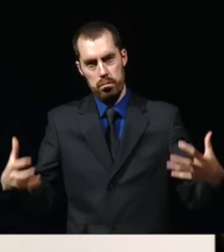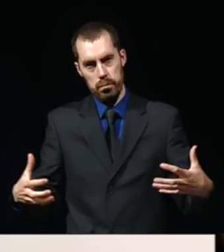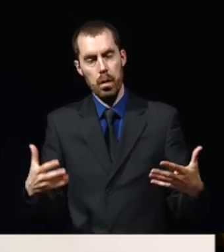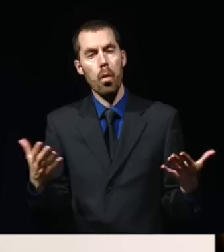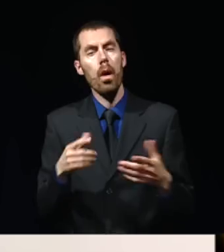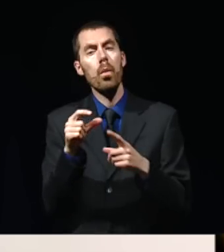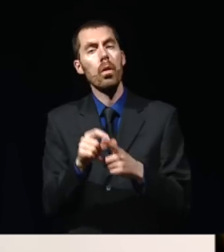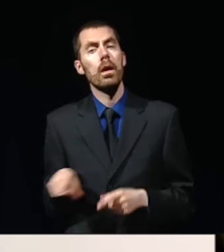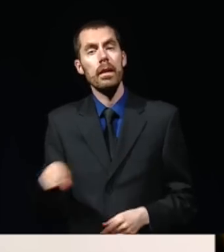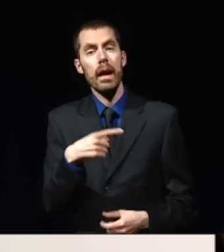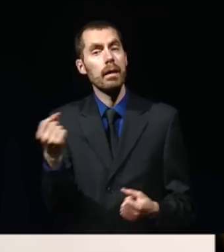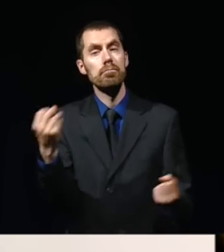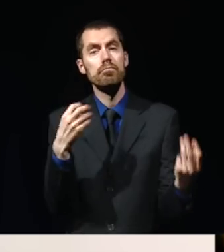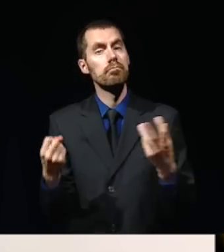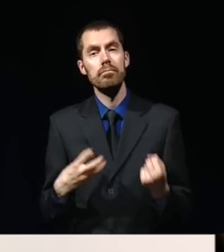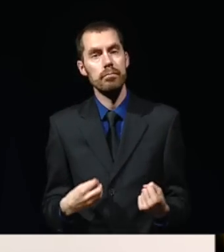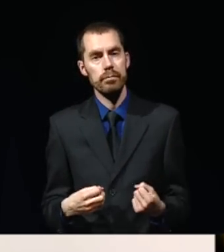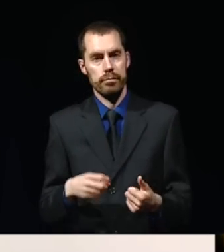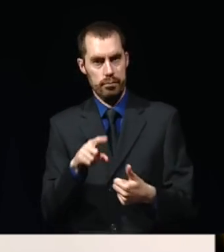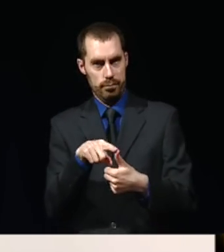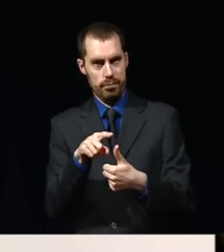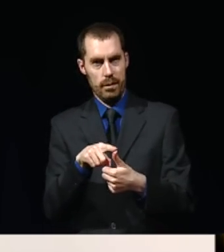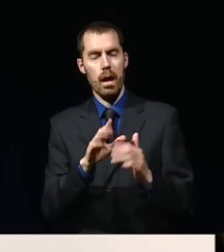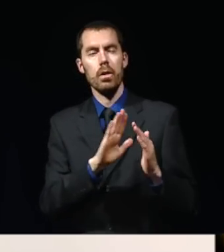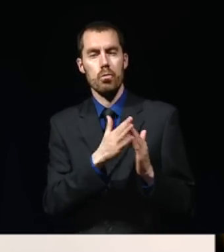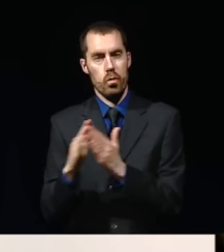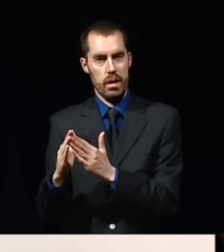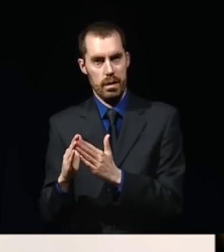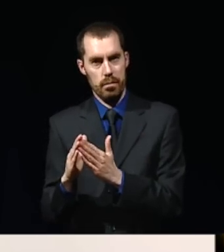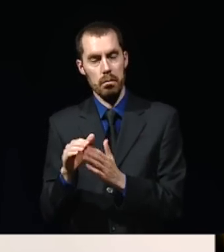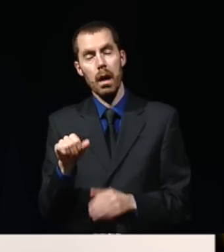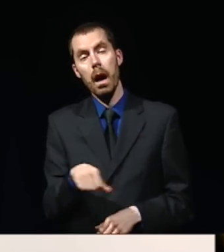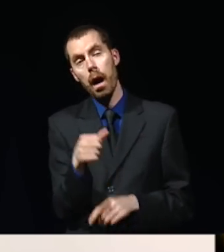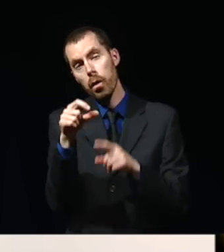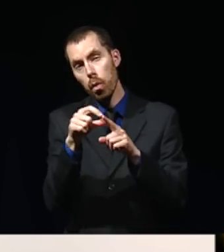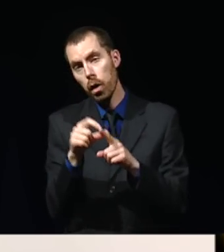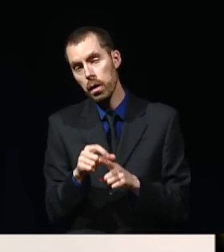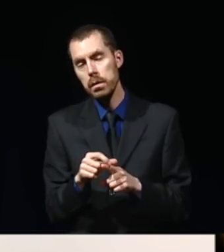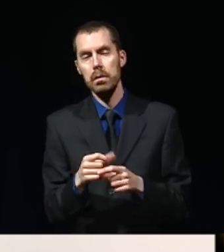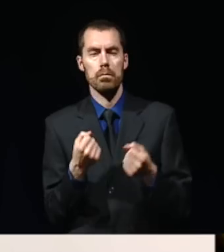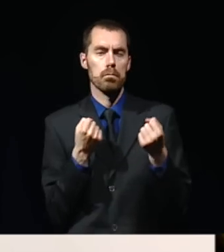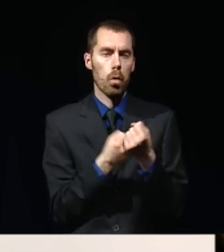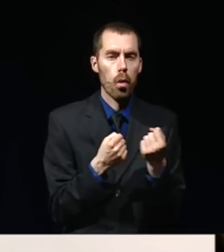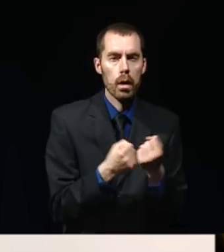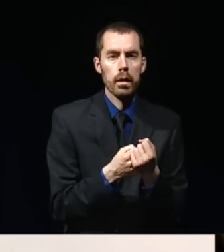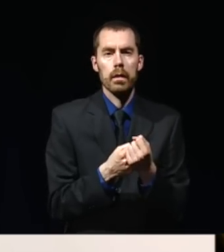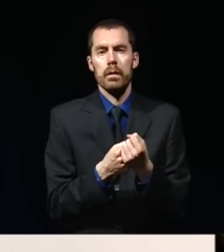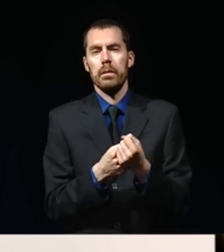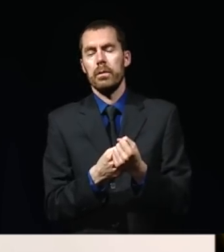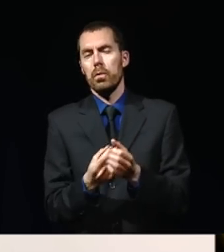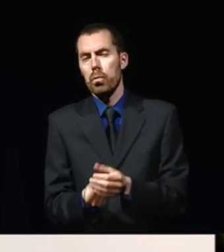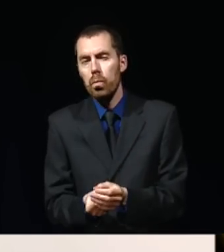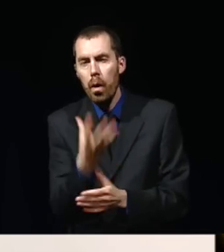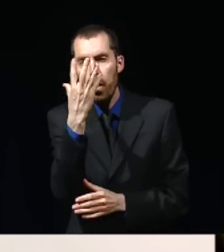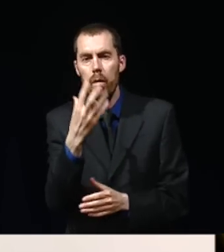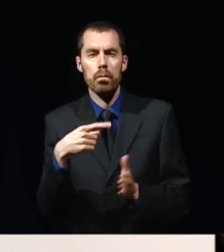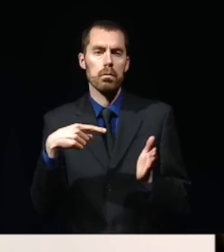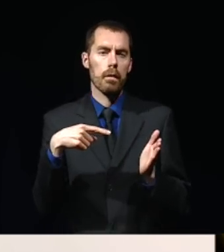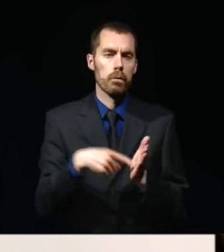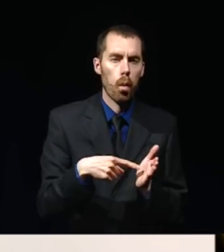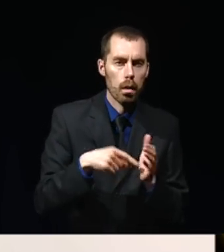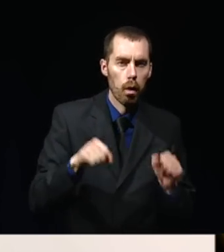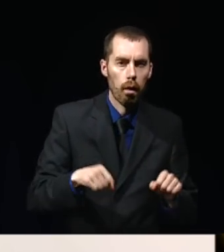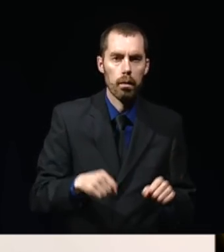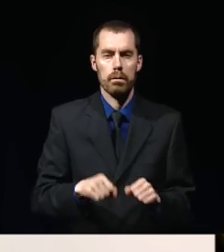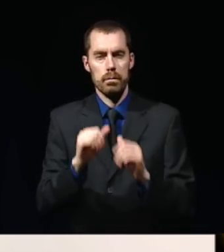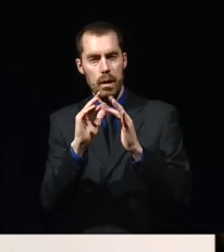was? Community. Some other recurring words included supportive, growth, affordable, diversity,